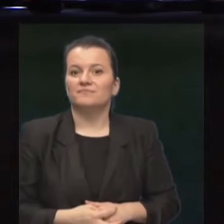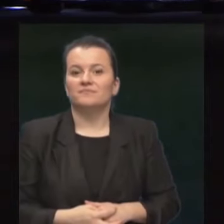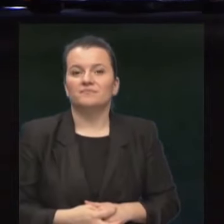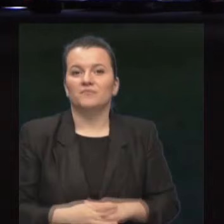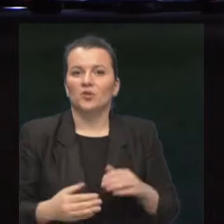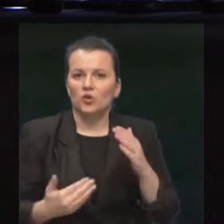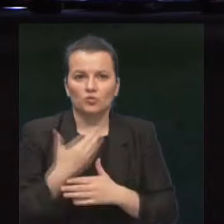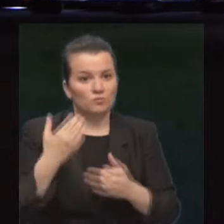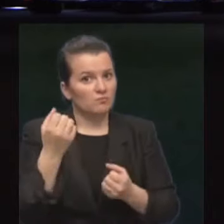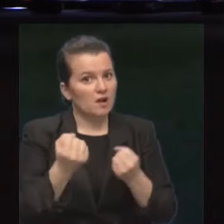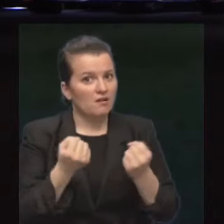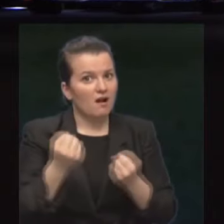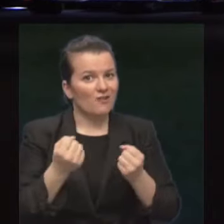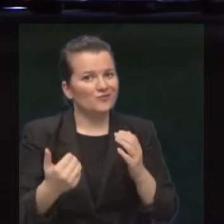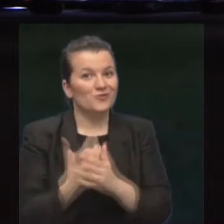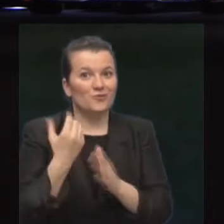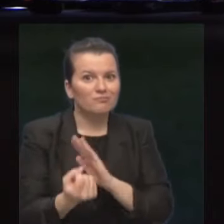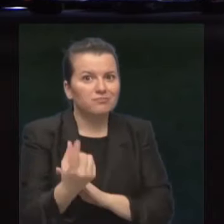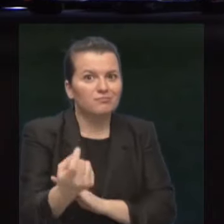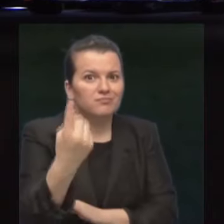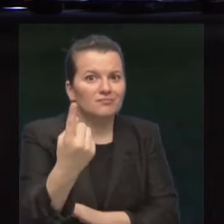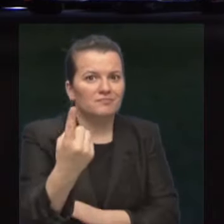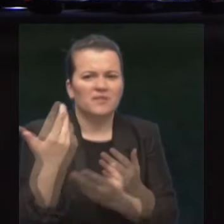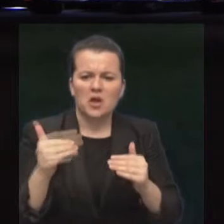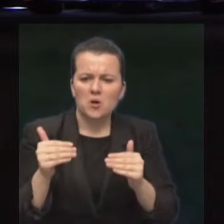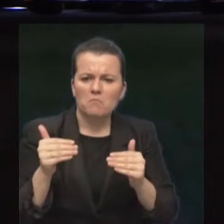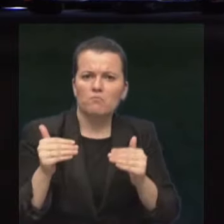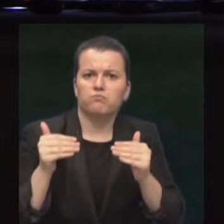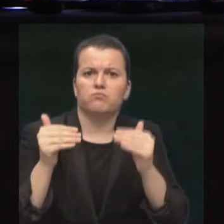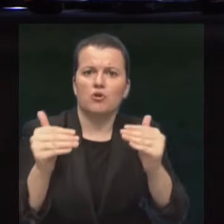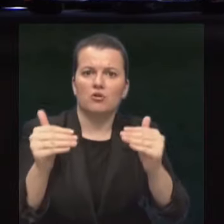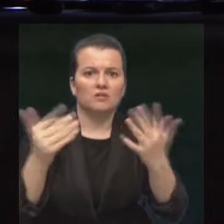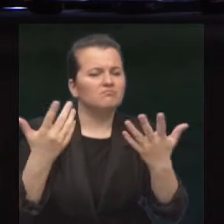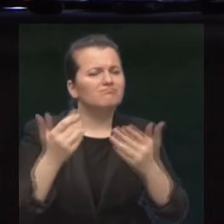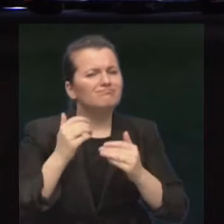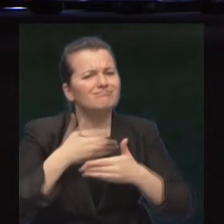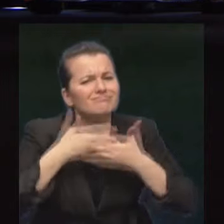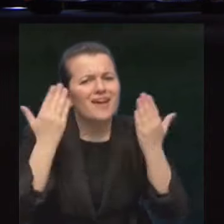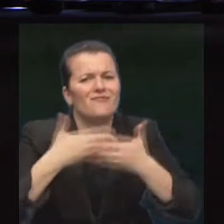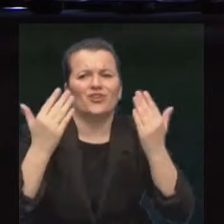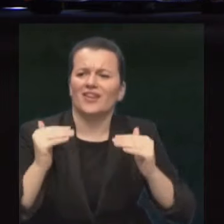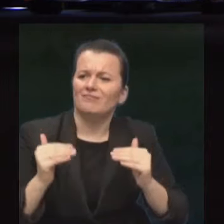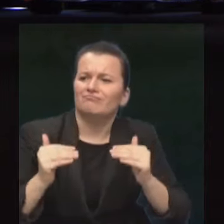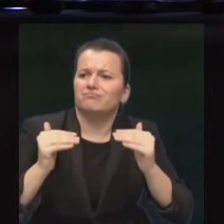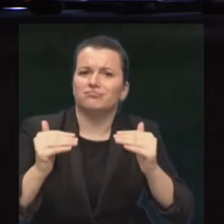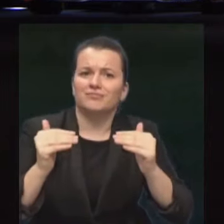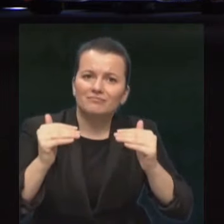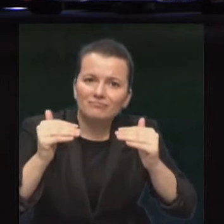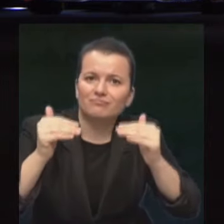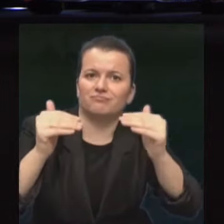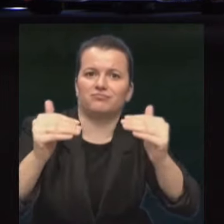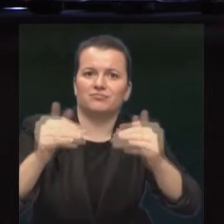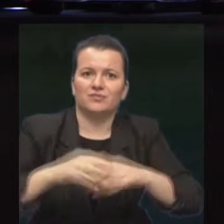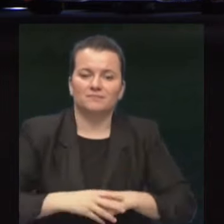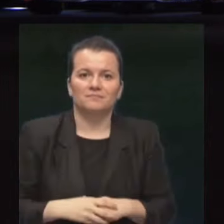Progress. The progress we make every day to serve our customers, but also the progress that opens up new